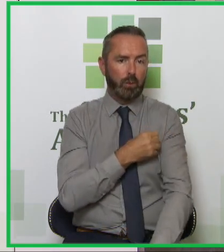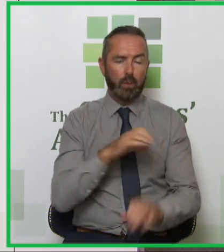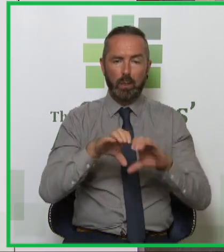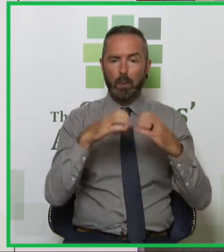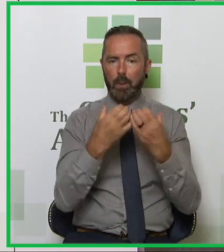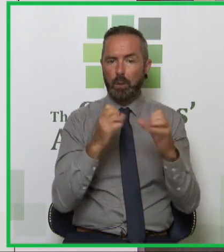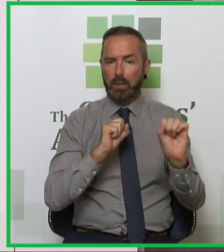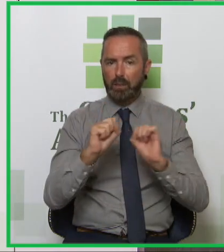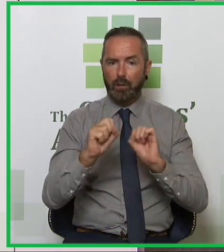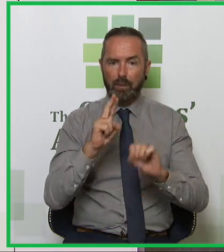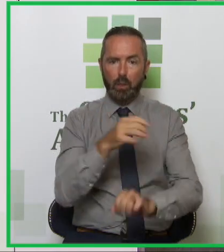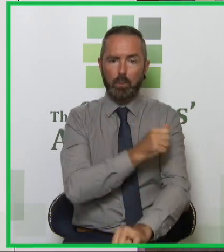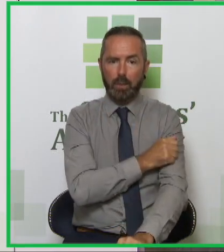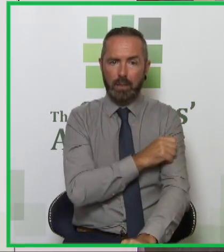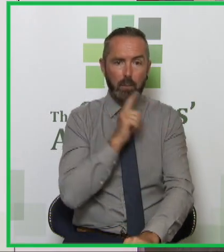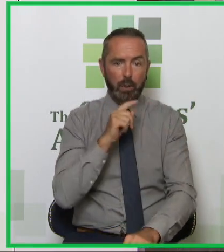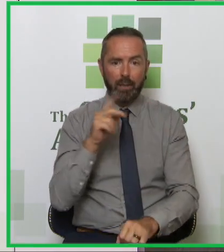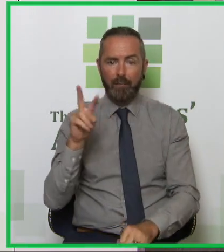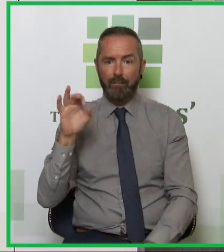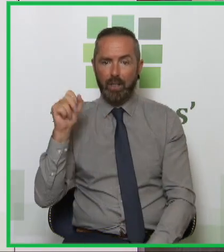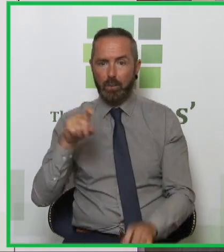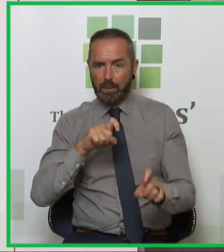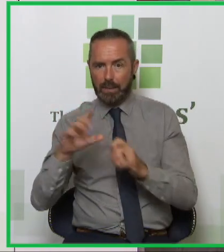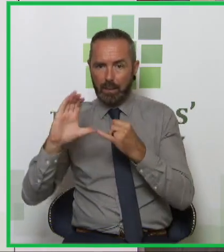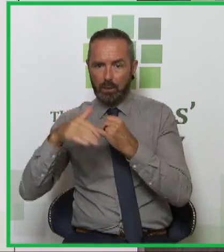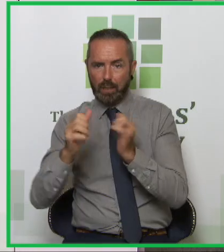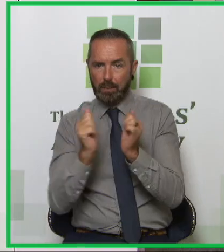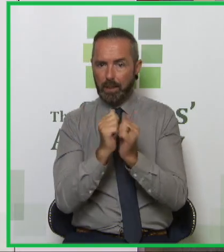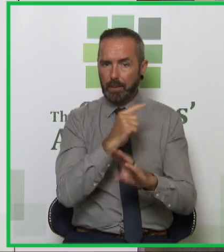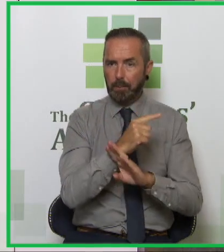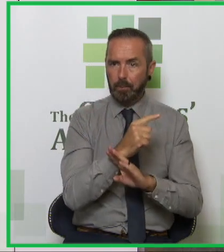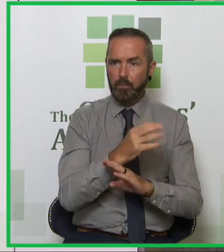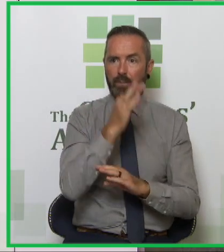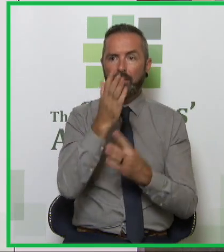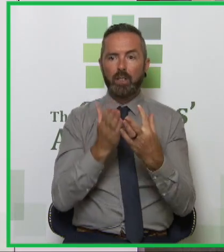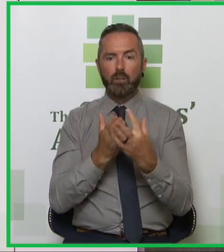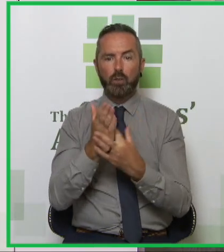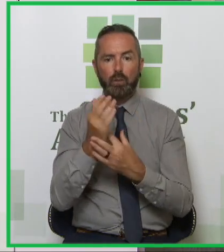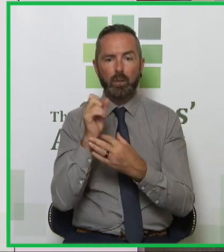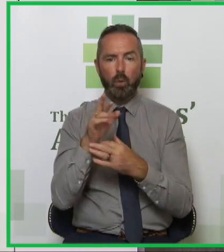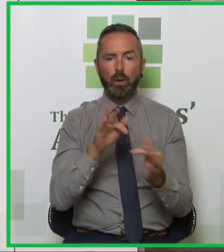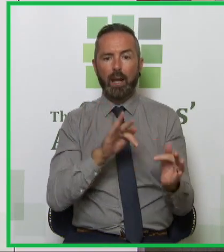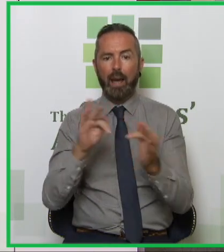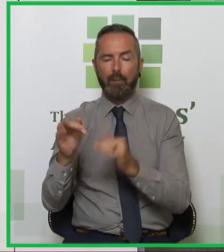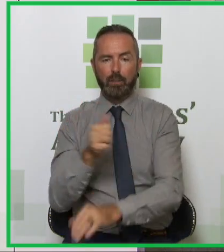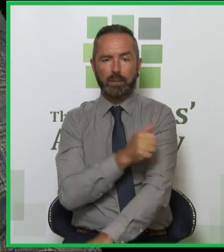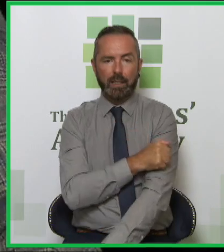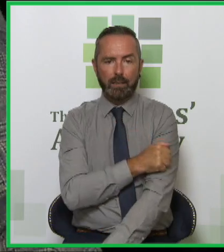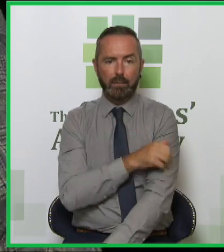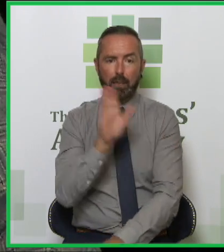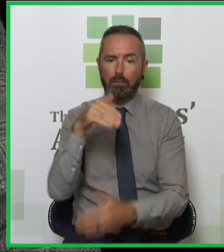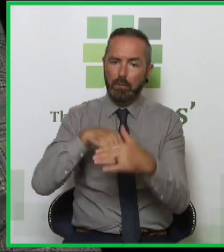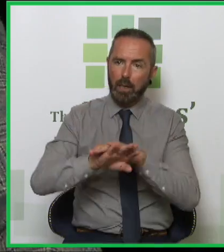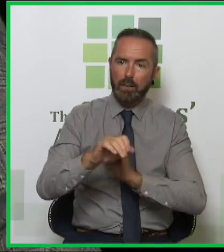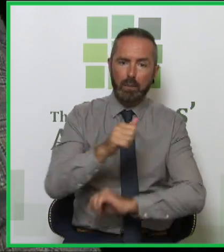in prison, and the victim can still be offered the opportunity to meet them, whether during or after the sentence, even going into the prison and talking